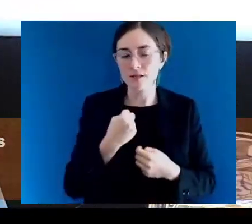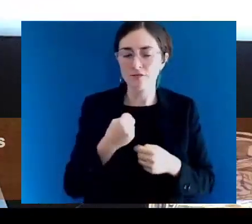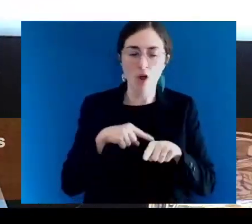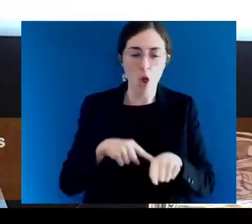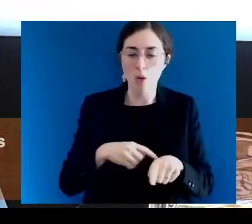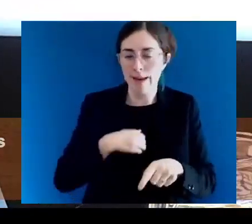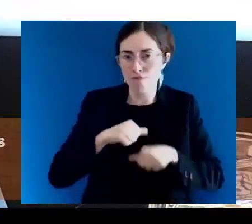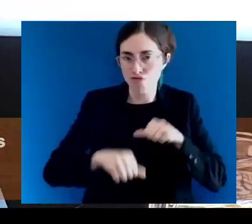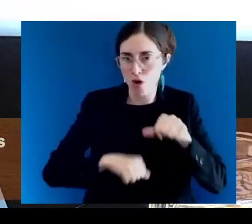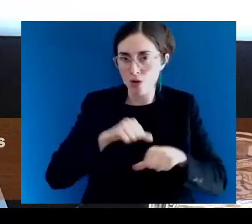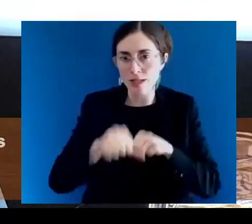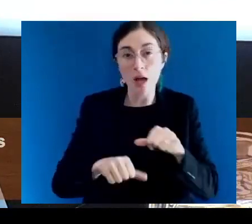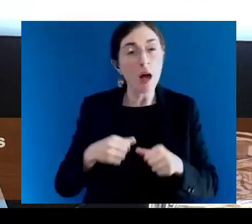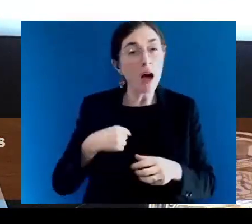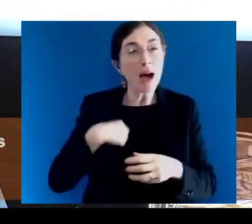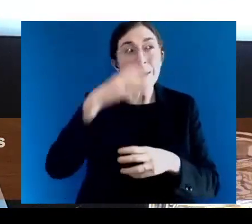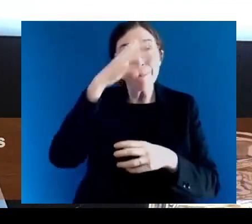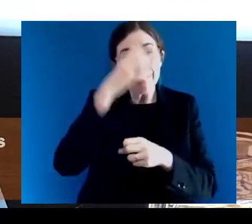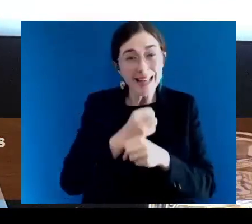the statewide.